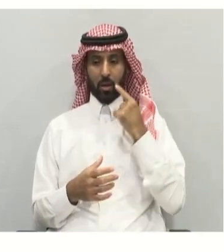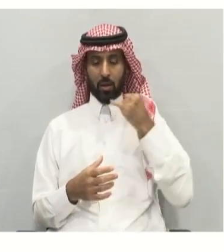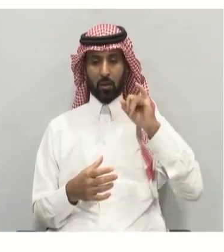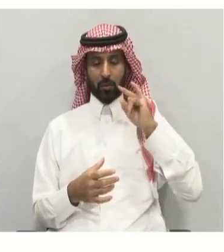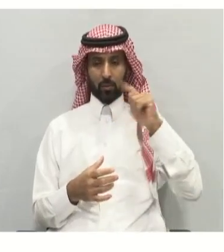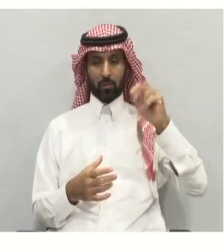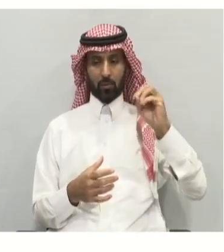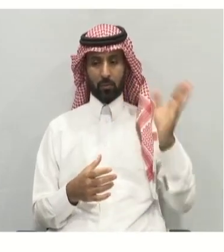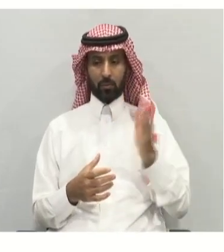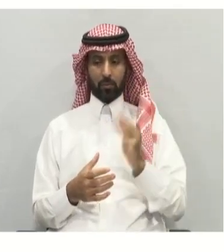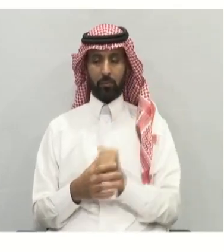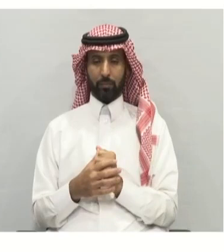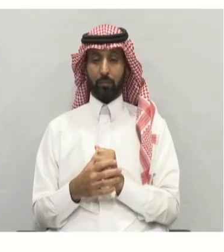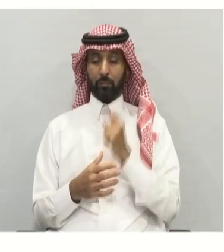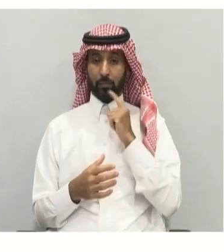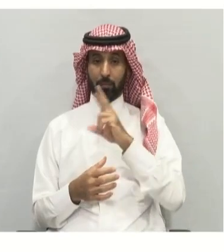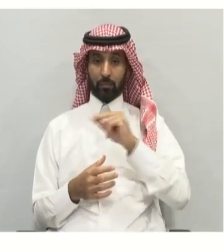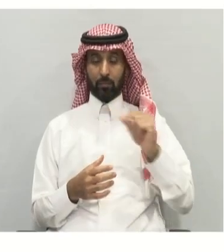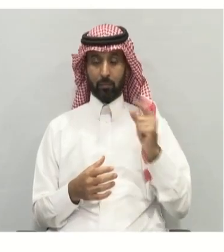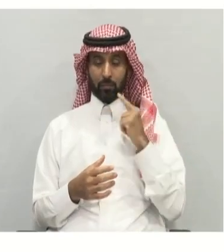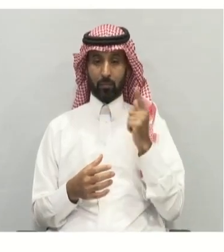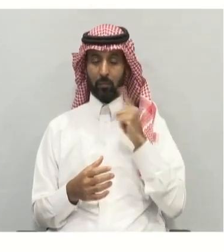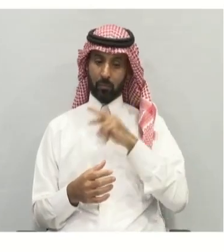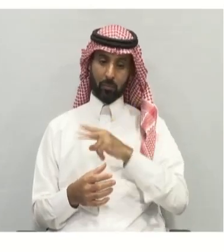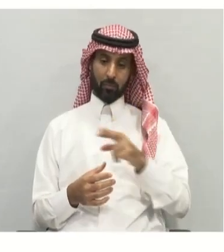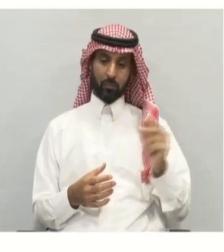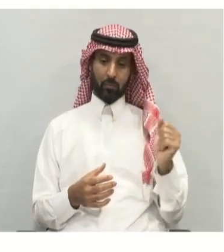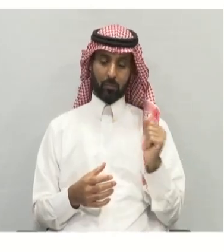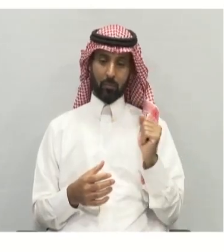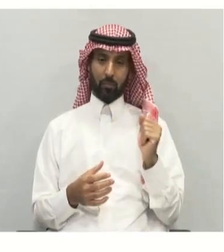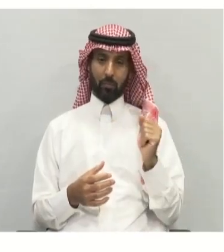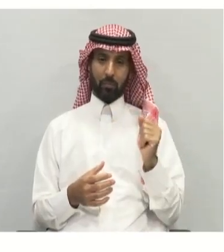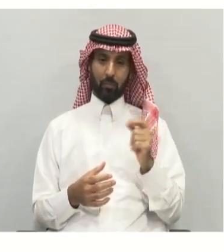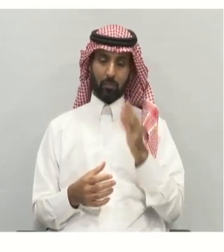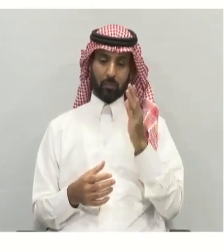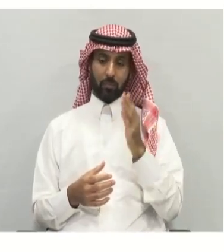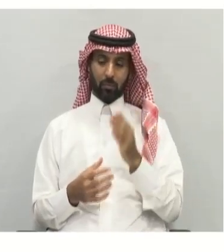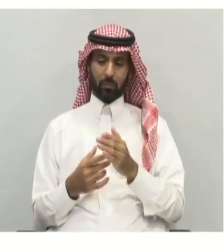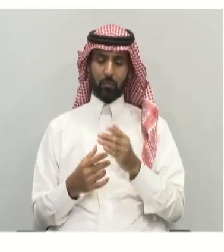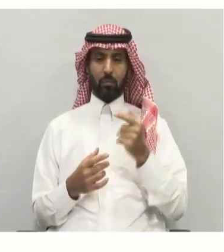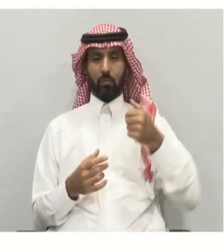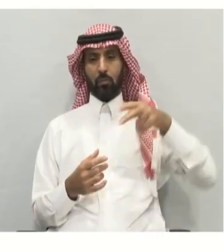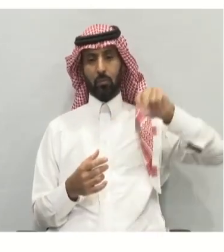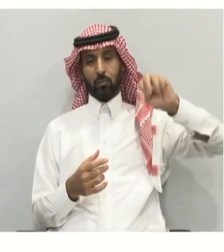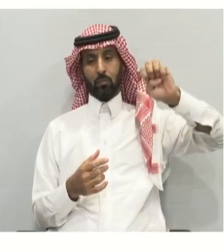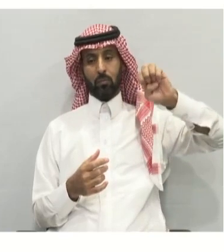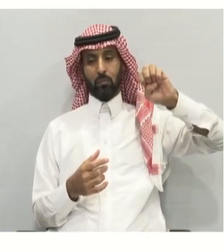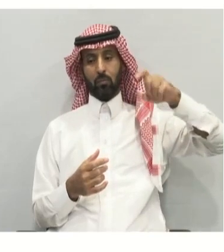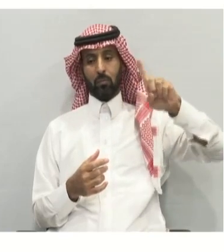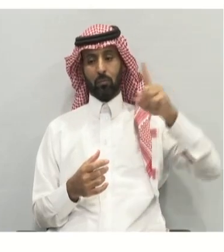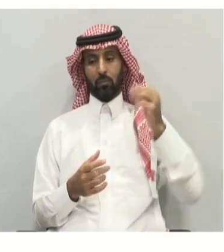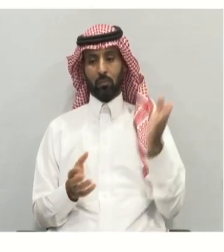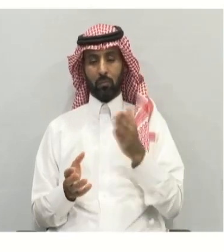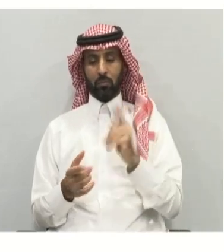to. So these are the examples on the difference between using need, want, and like